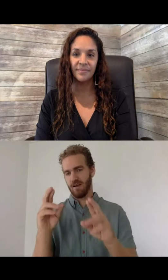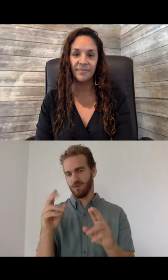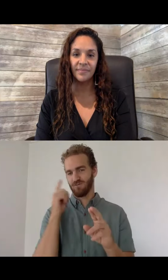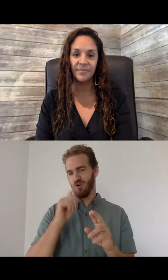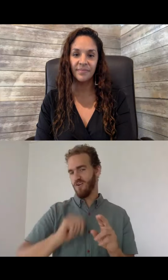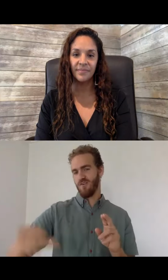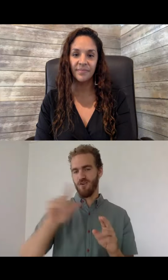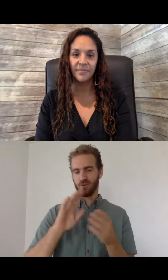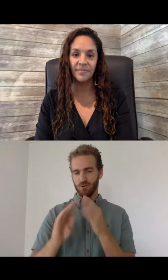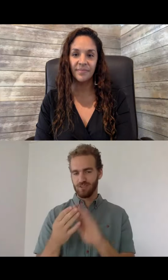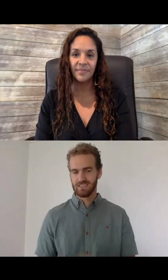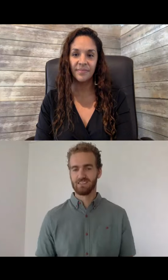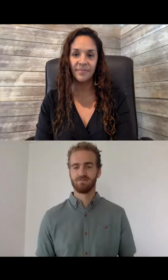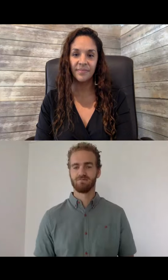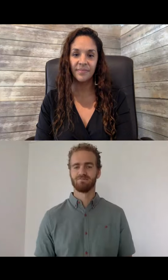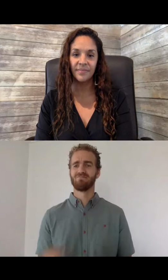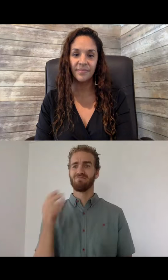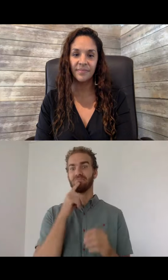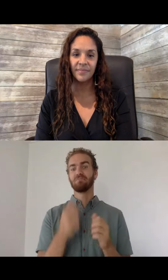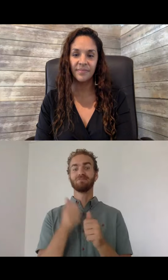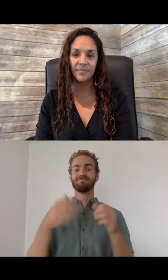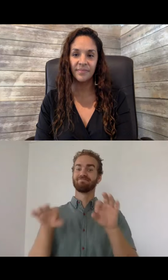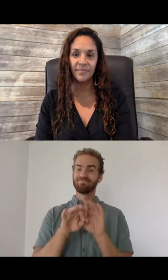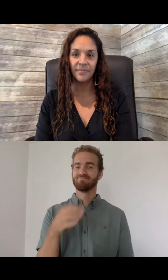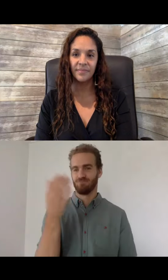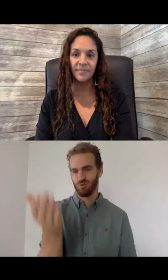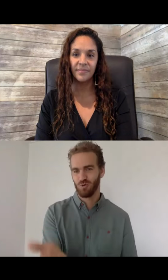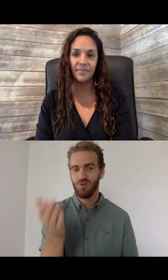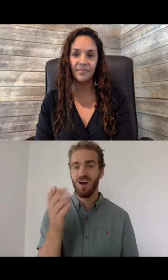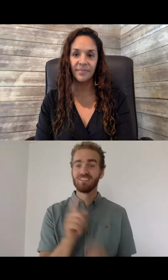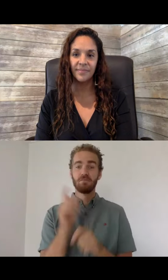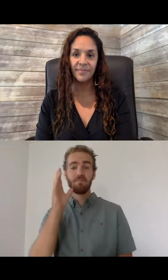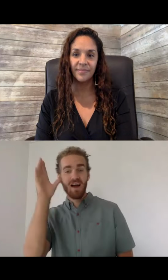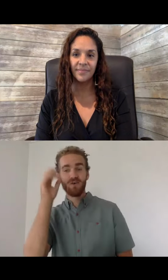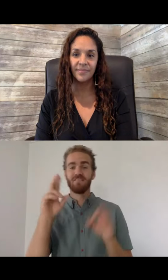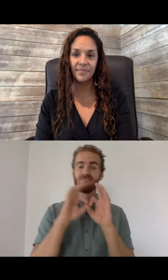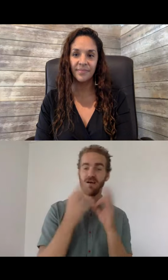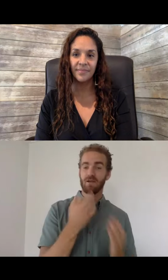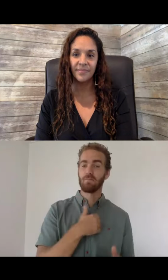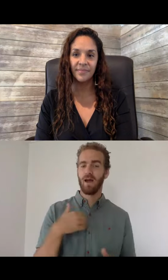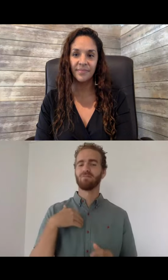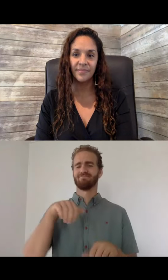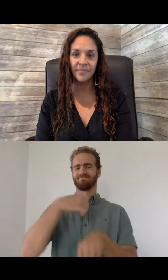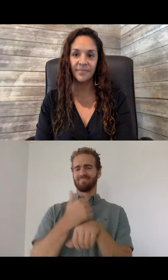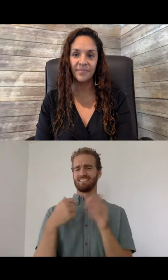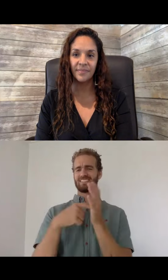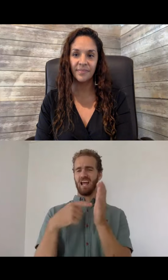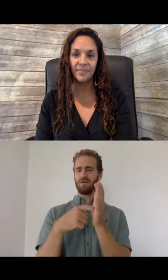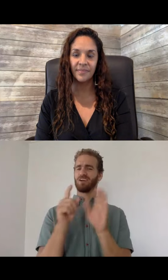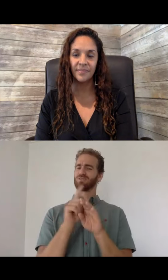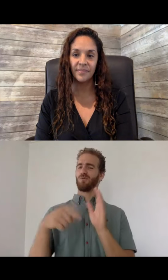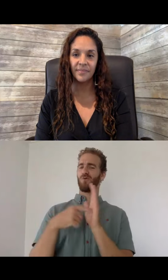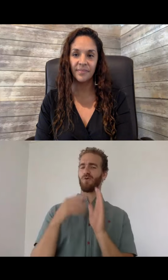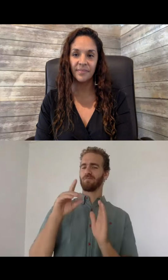others. Positivity and respect for all community members. And you, as a parent or a